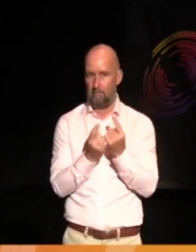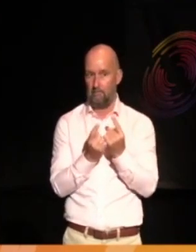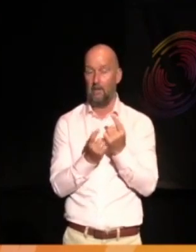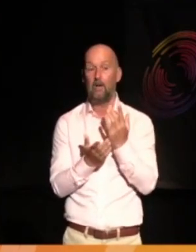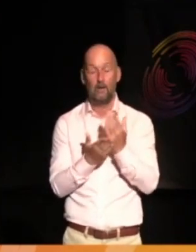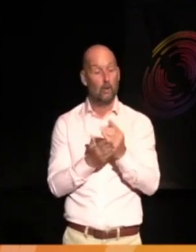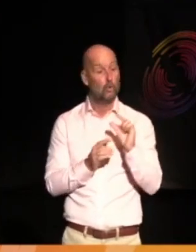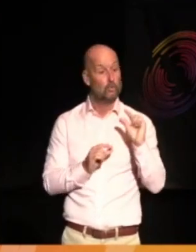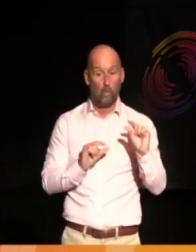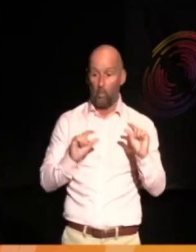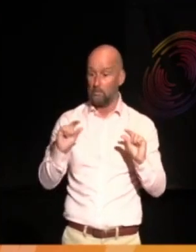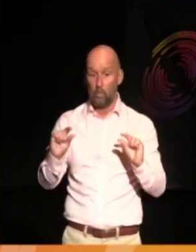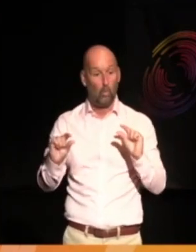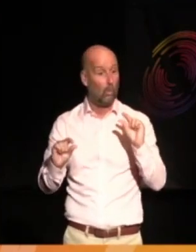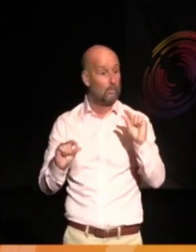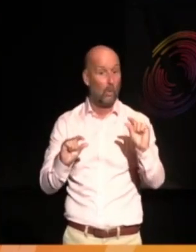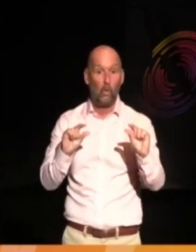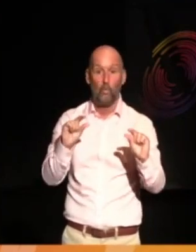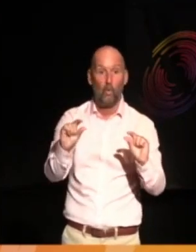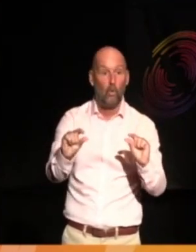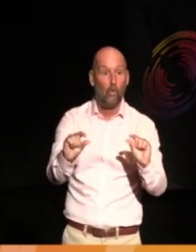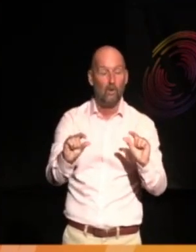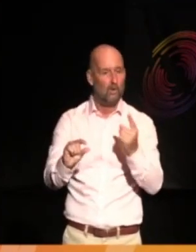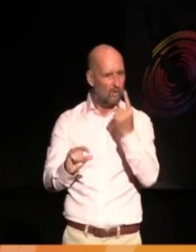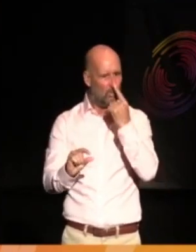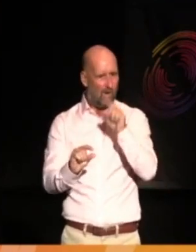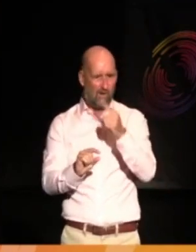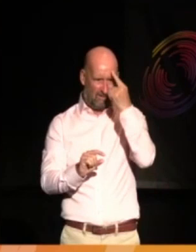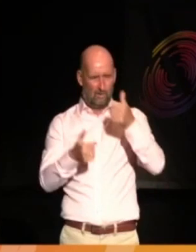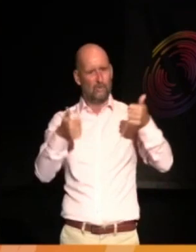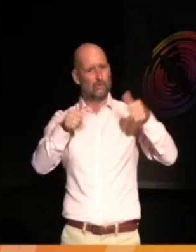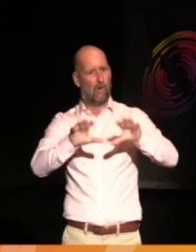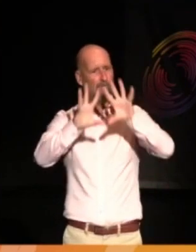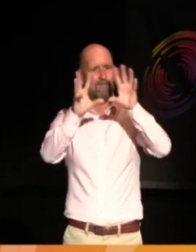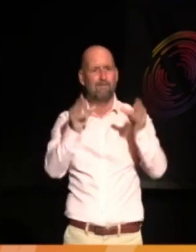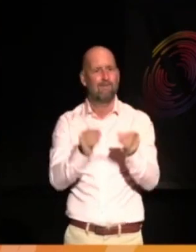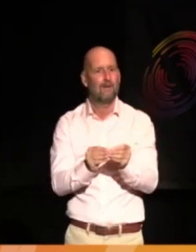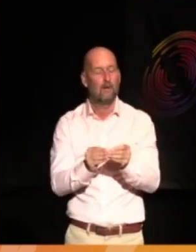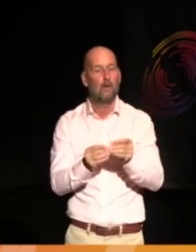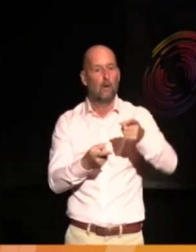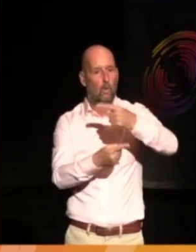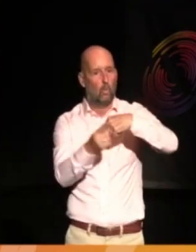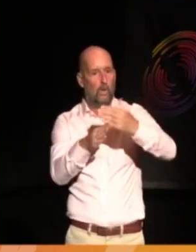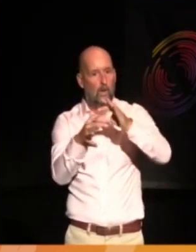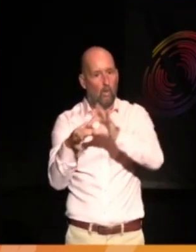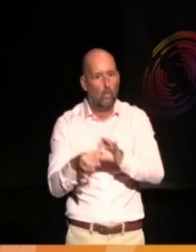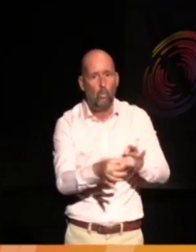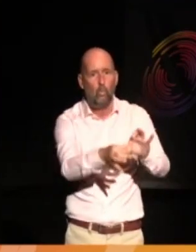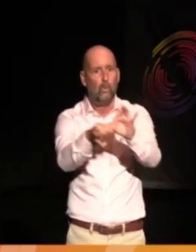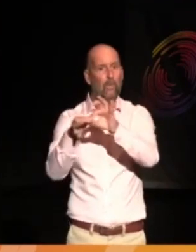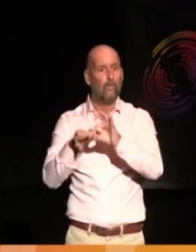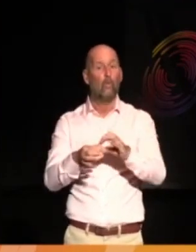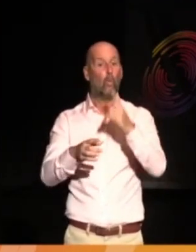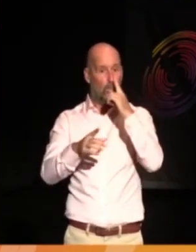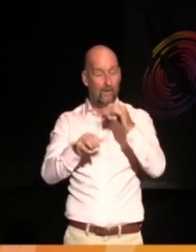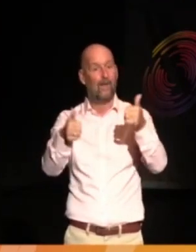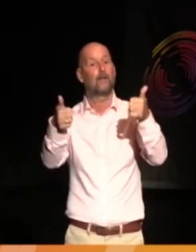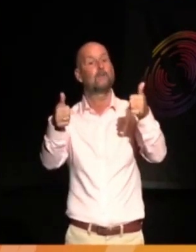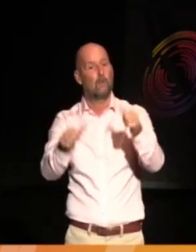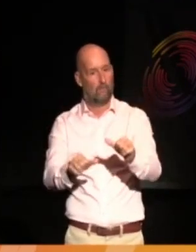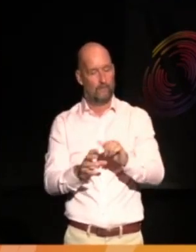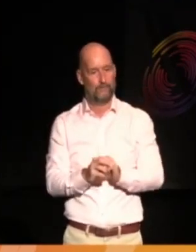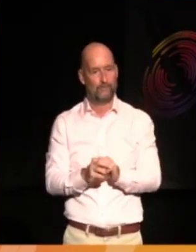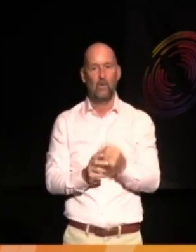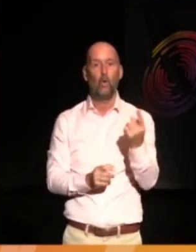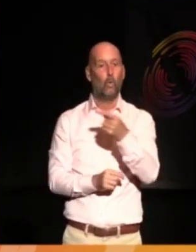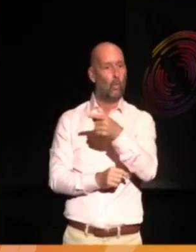mount up. If I stop thinking I've got to solve it and just think, well, we collectively can and we'll do our bit. So yesterday, for those of you